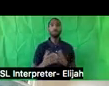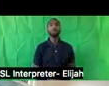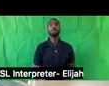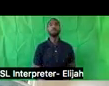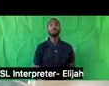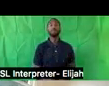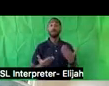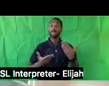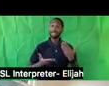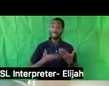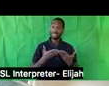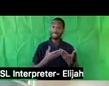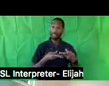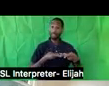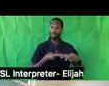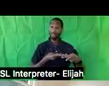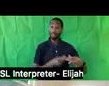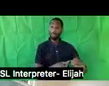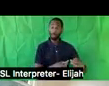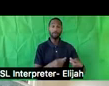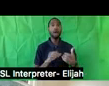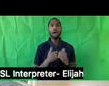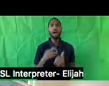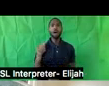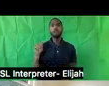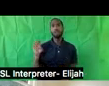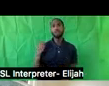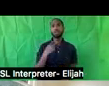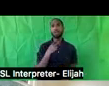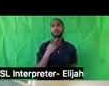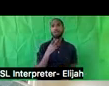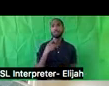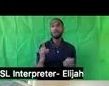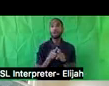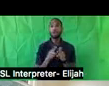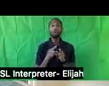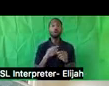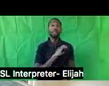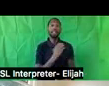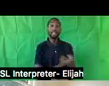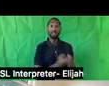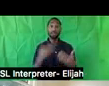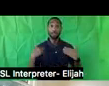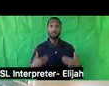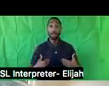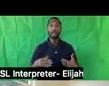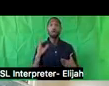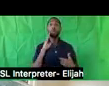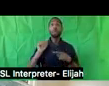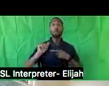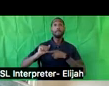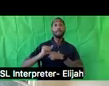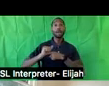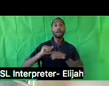There's ease to it in the tone of our voice and in the energy of our body. So this is where we're going to practice